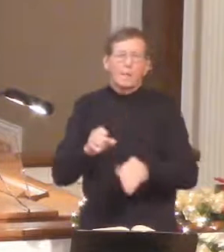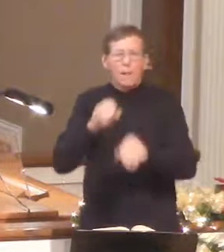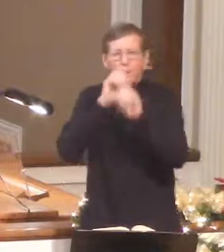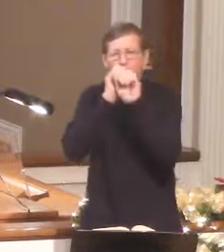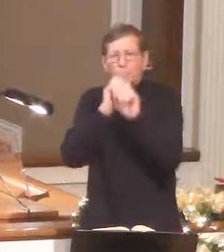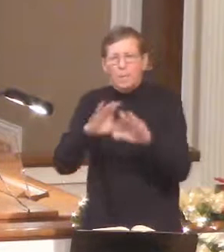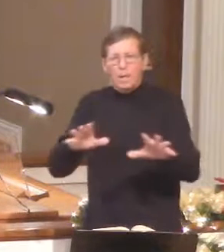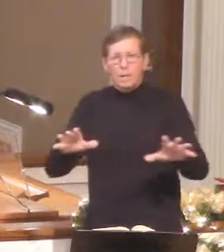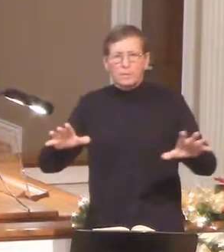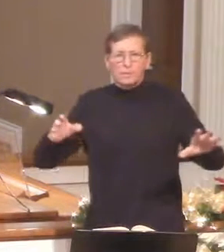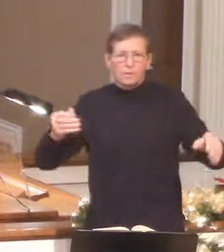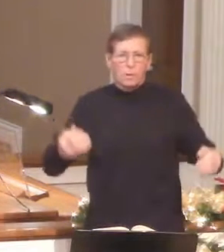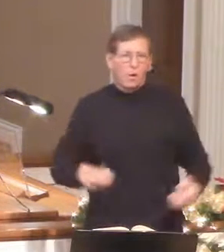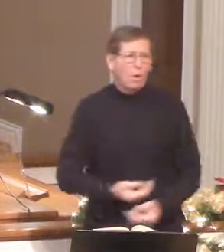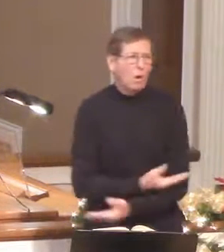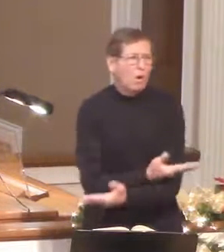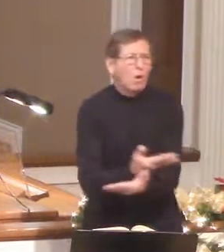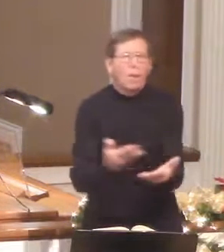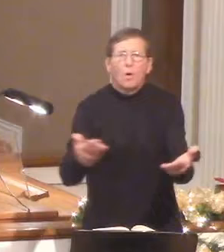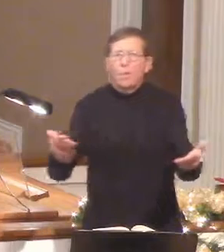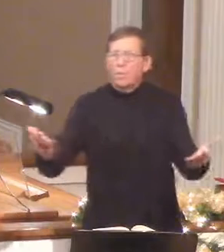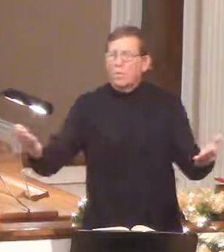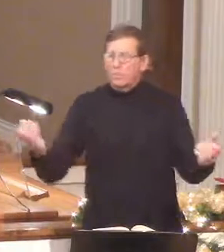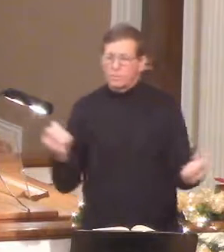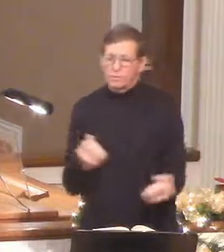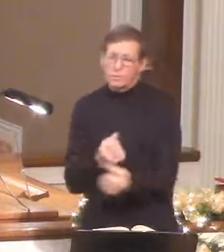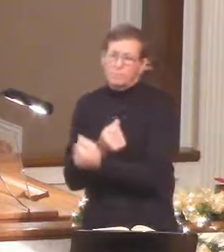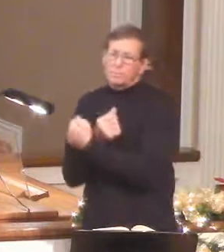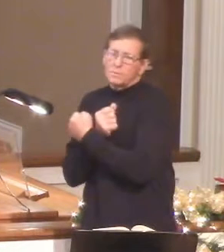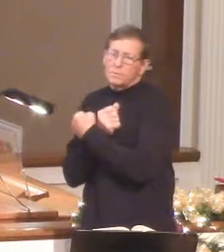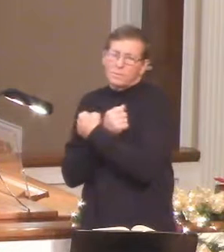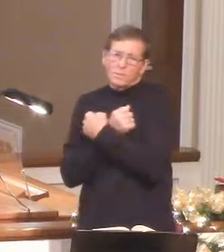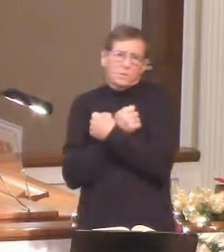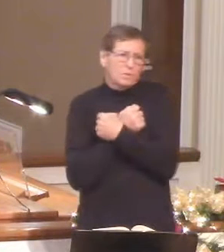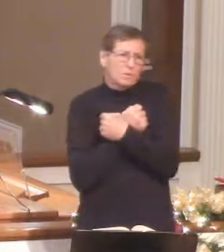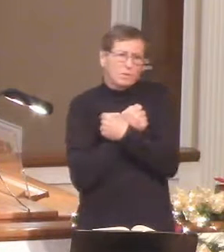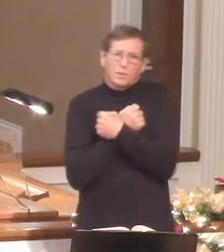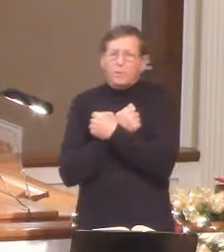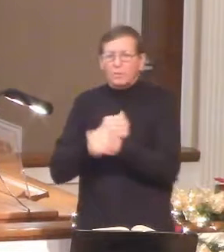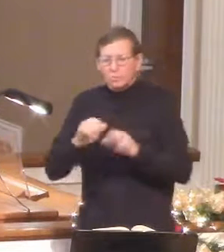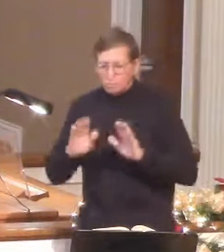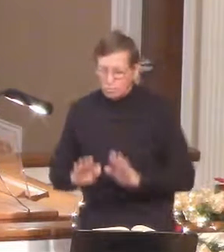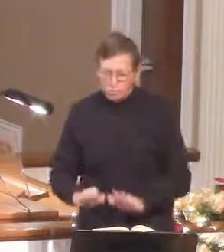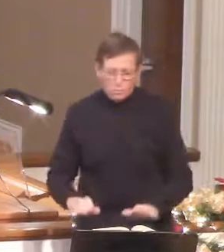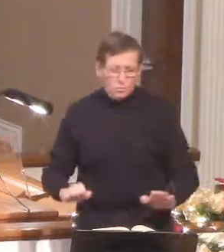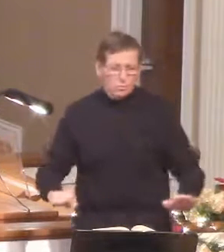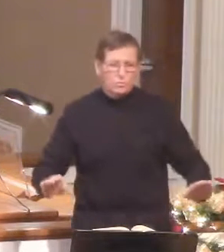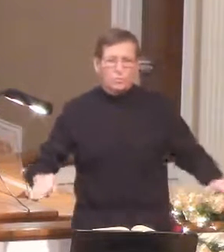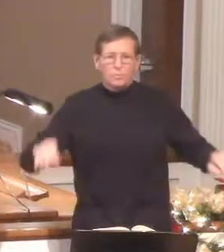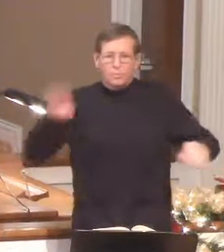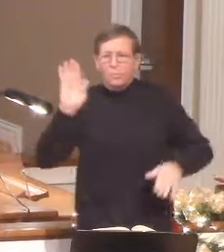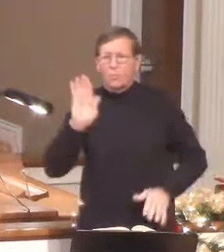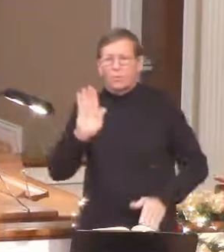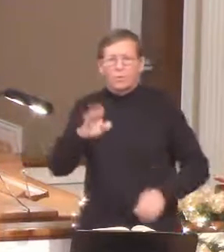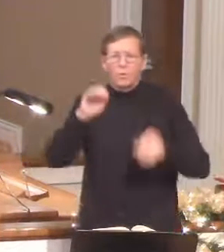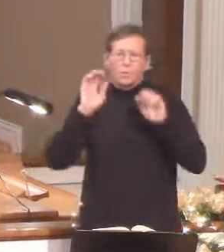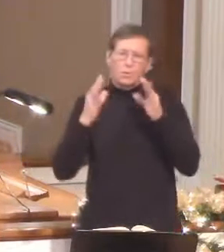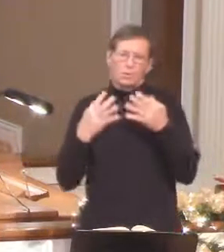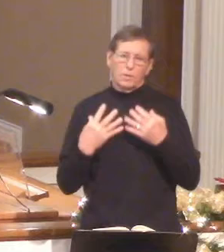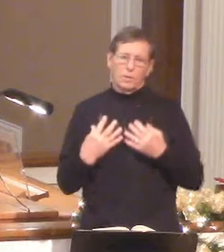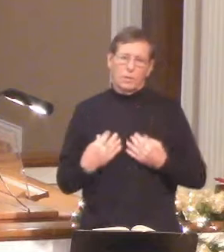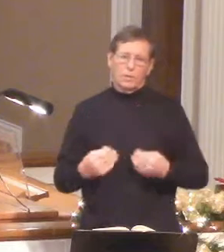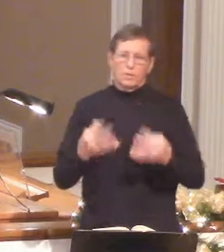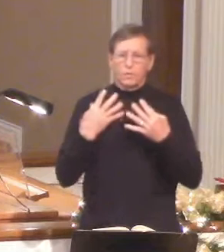all the dear children in thy tender care,